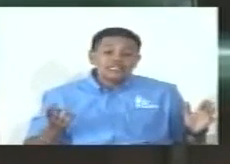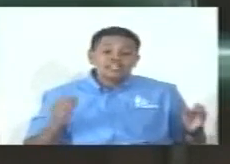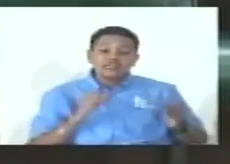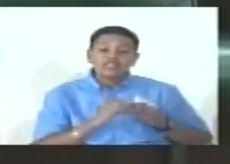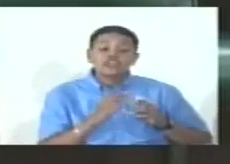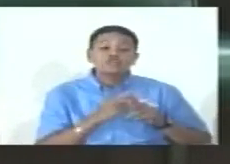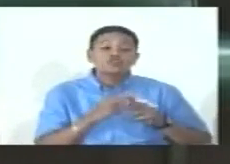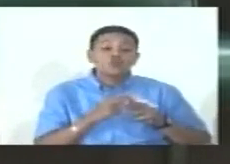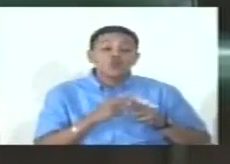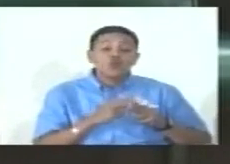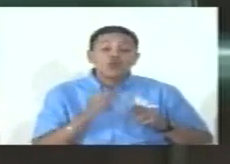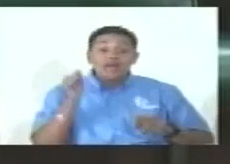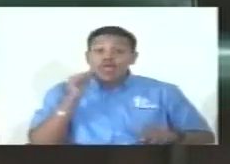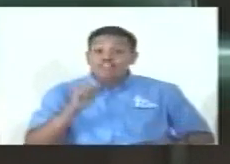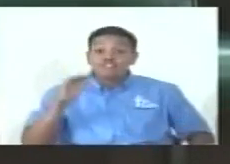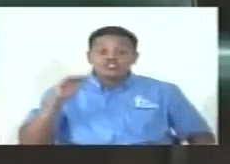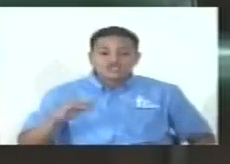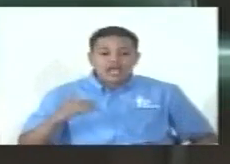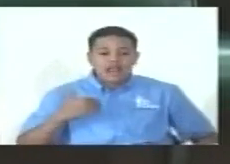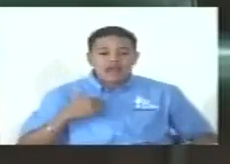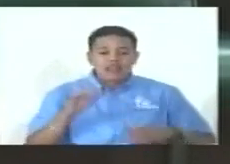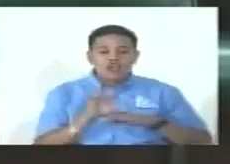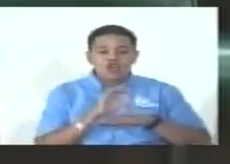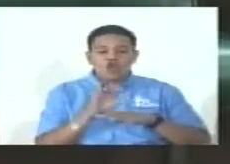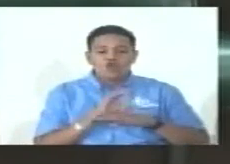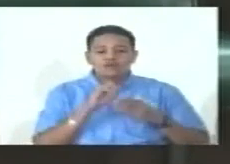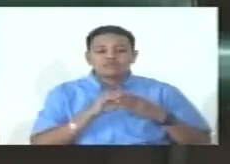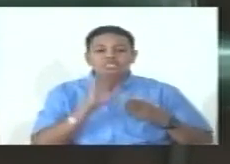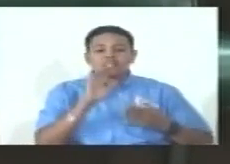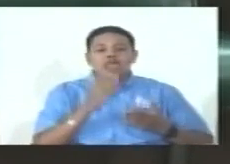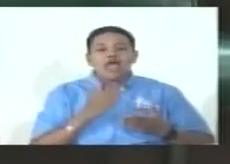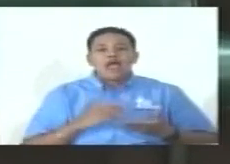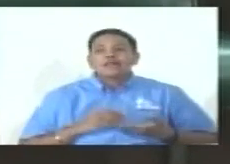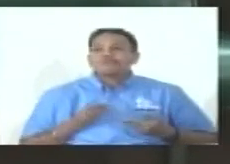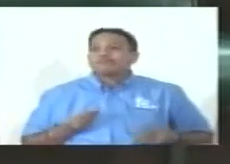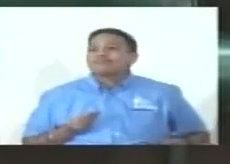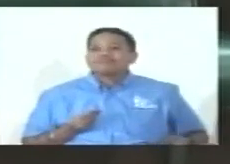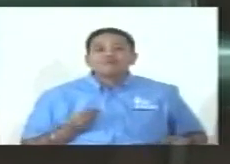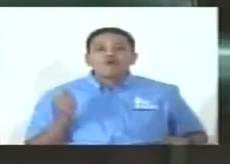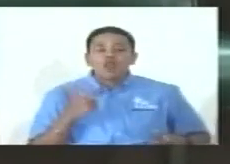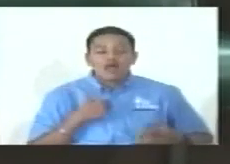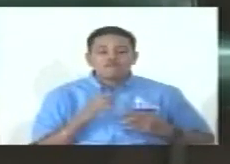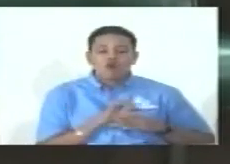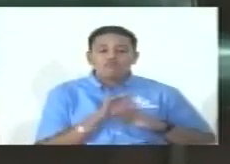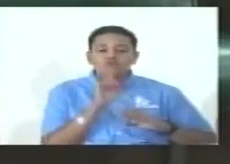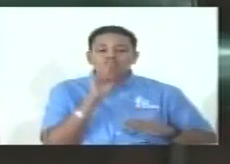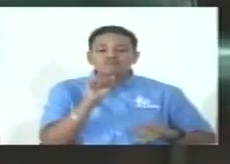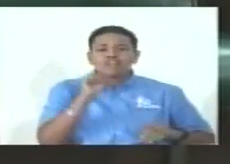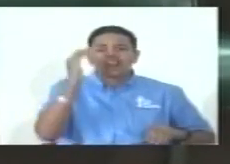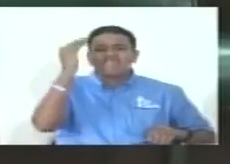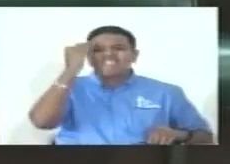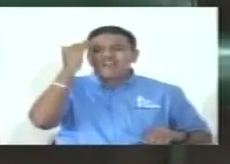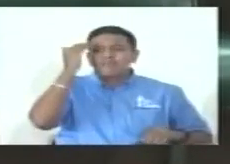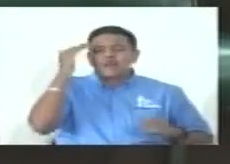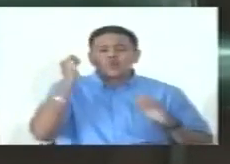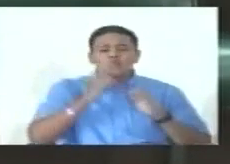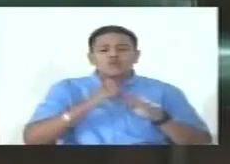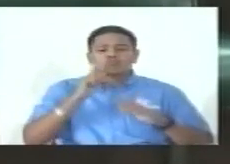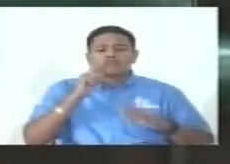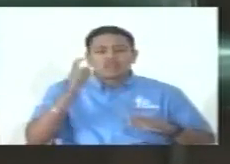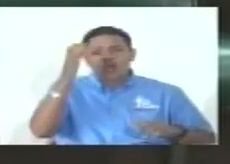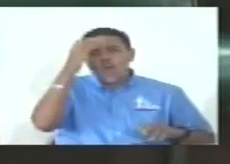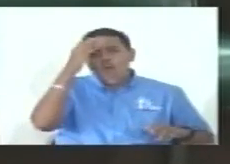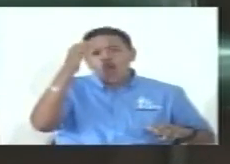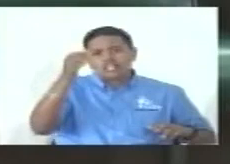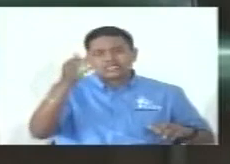order, every child had a computer in their hand so that they were very familiar with the whole